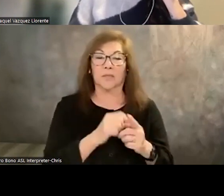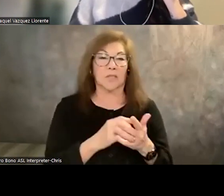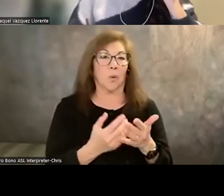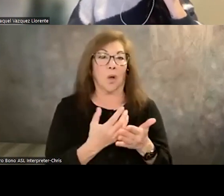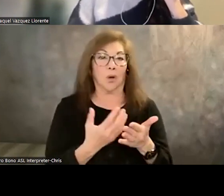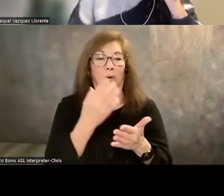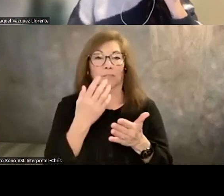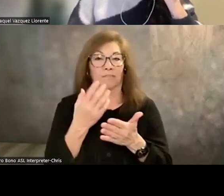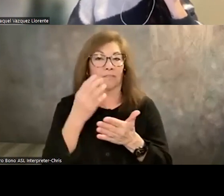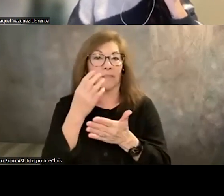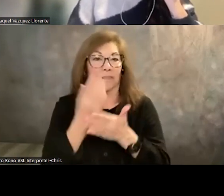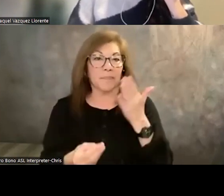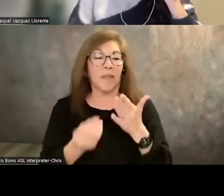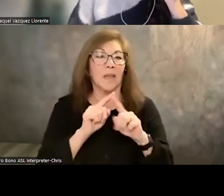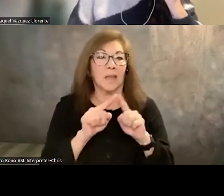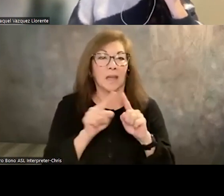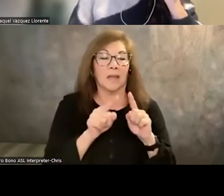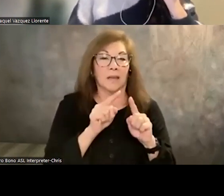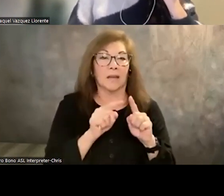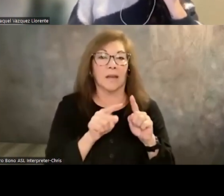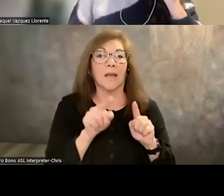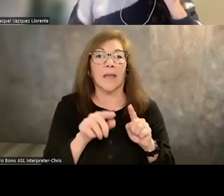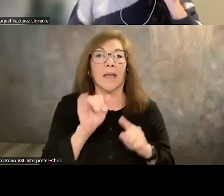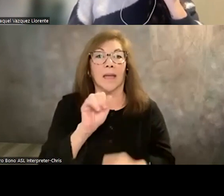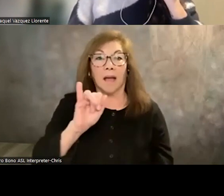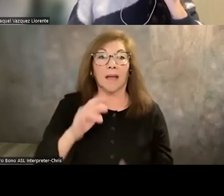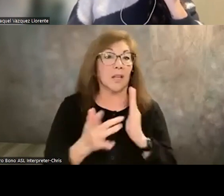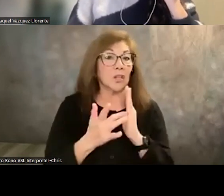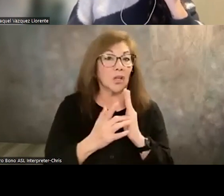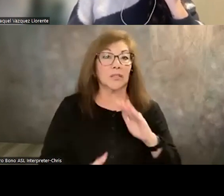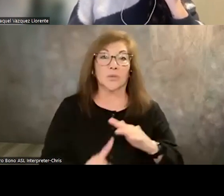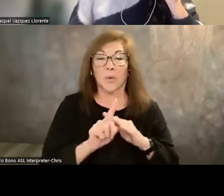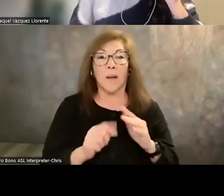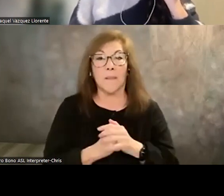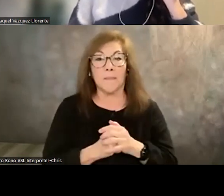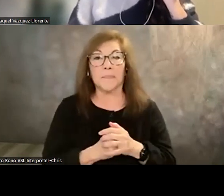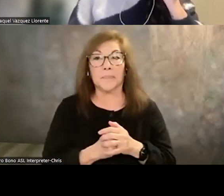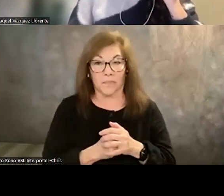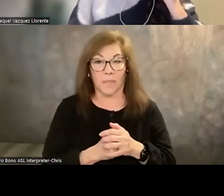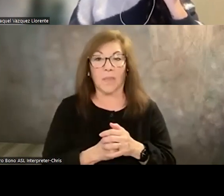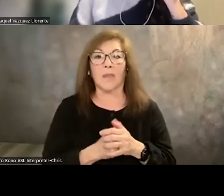for the imagery that we were encountering online. And that's where AI technologies came in.